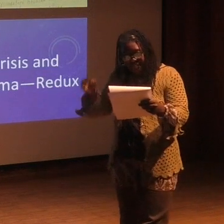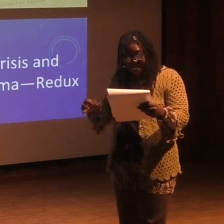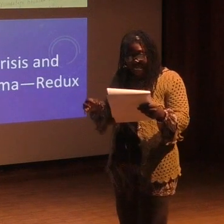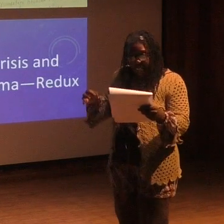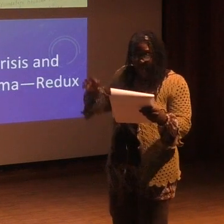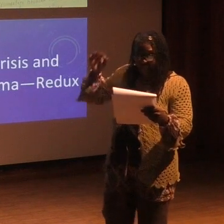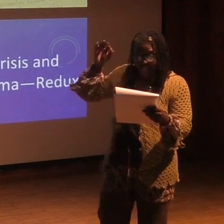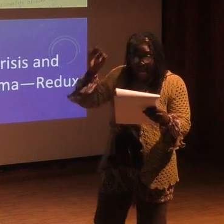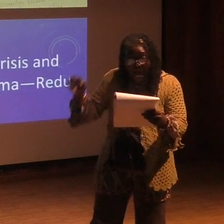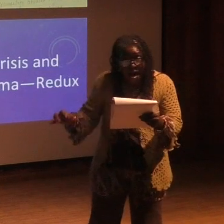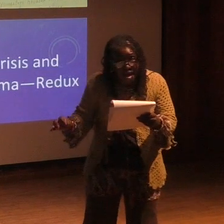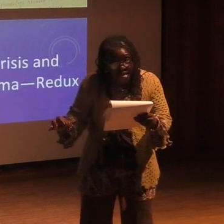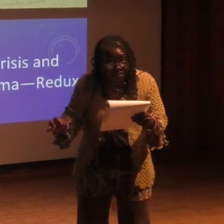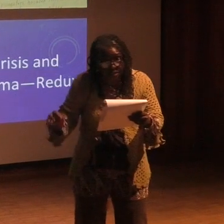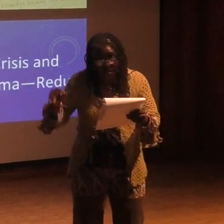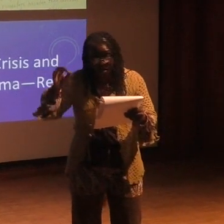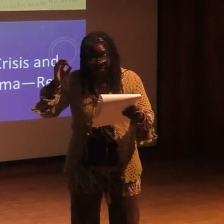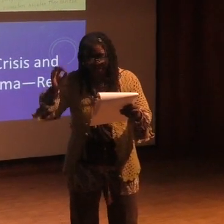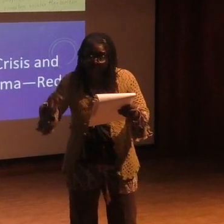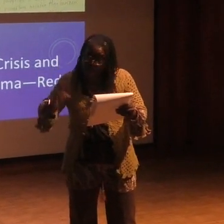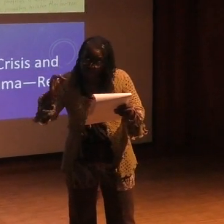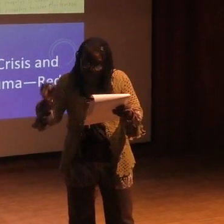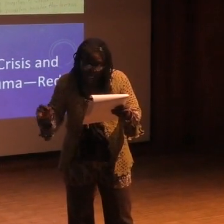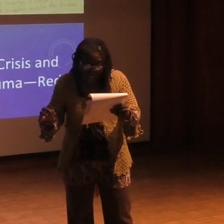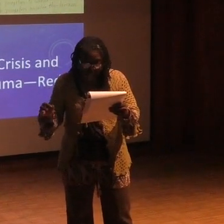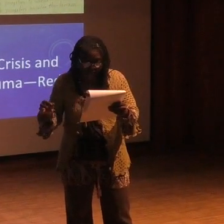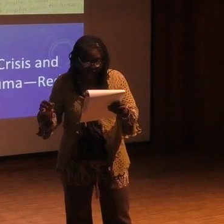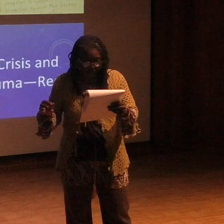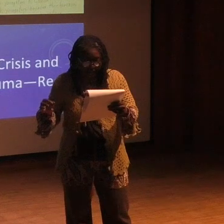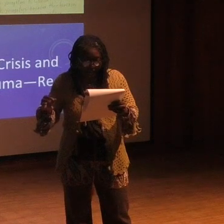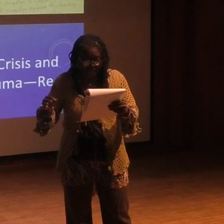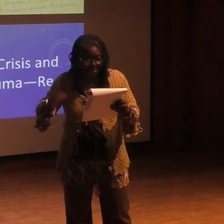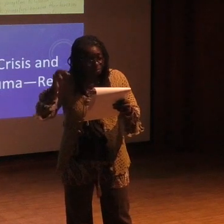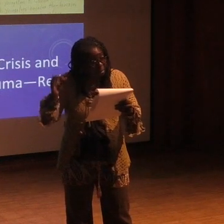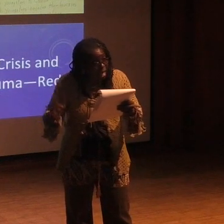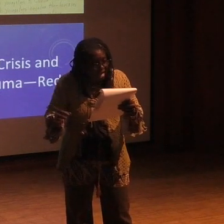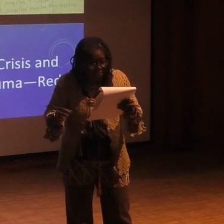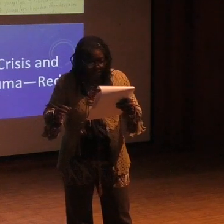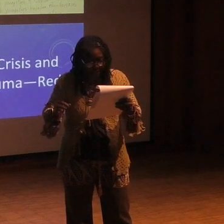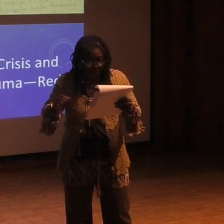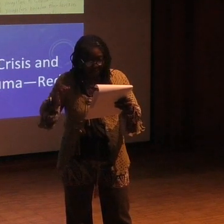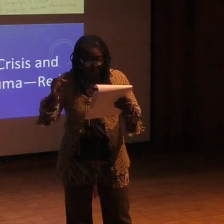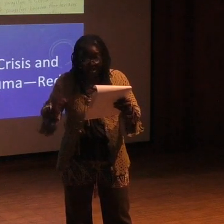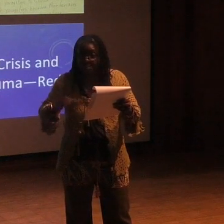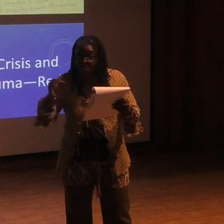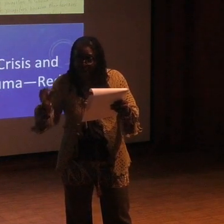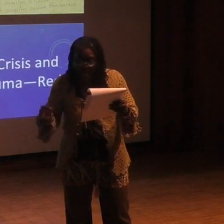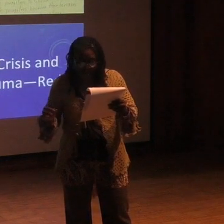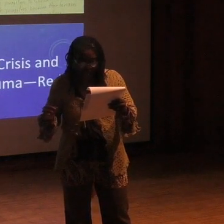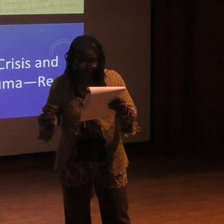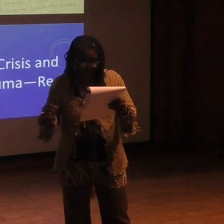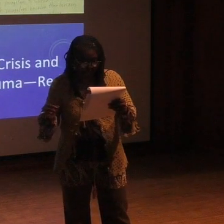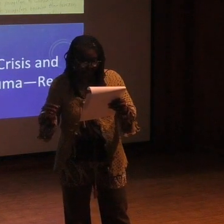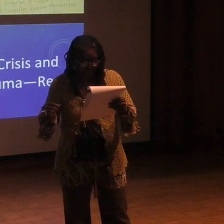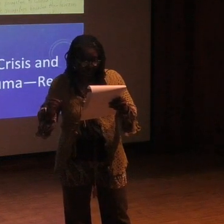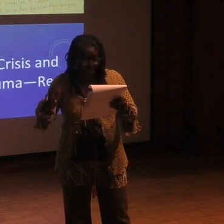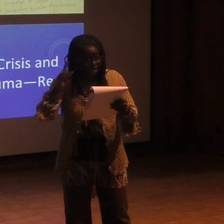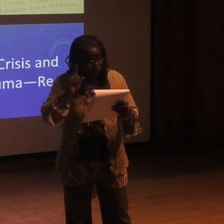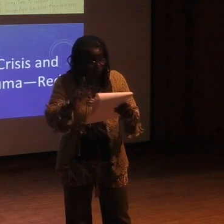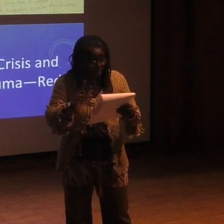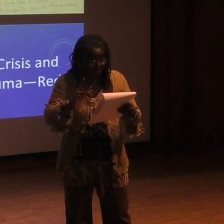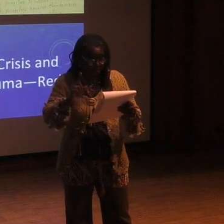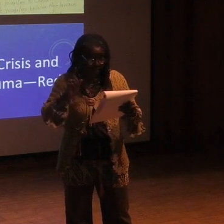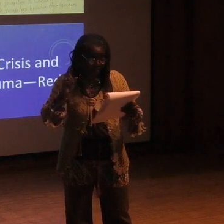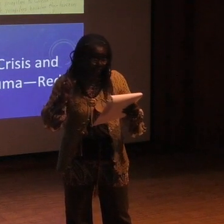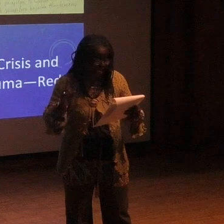I have seen the kind become the blind and the blind become the bind